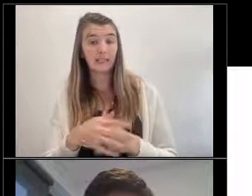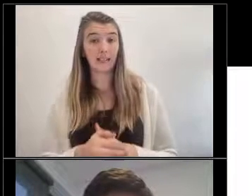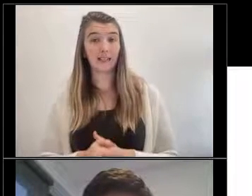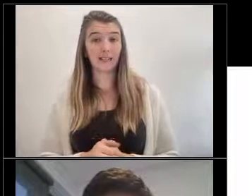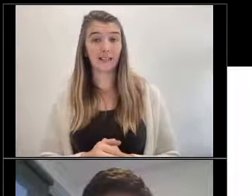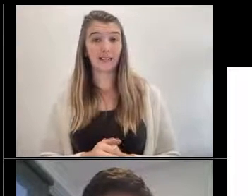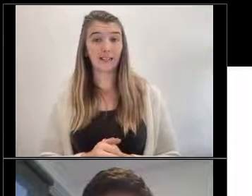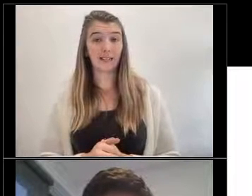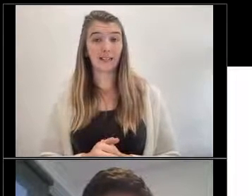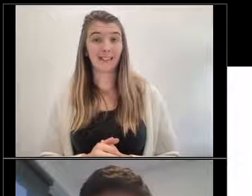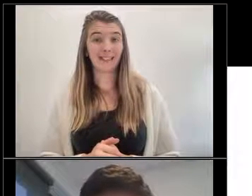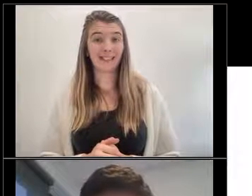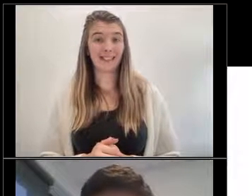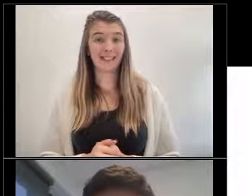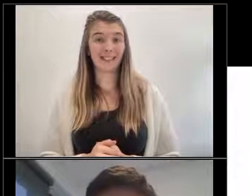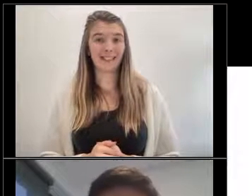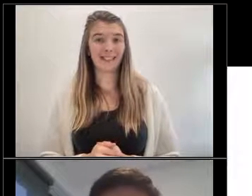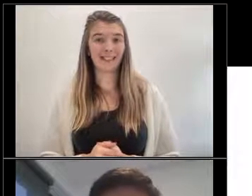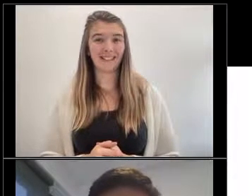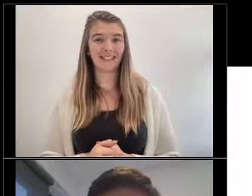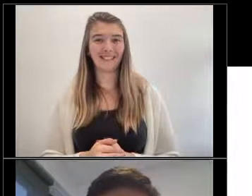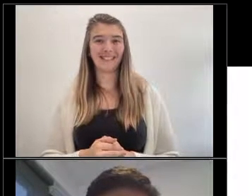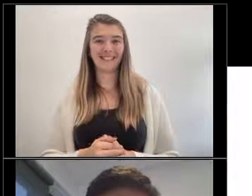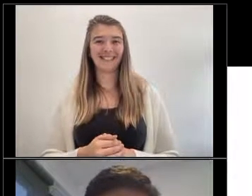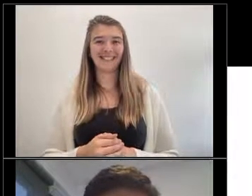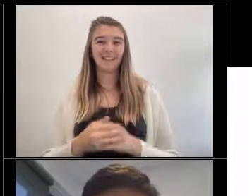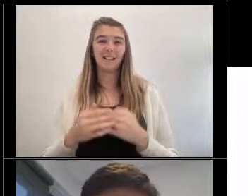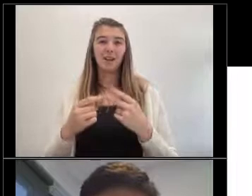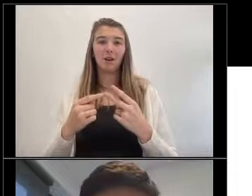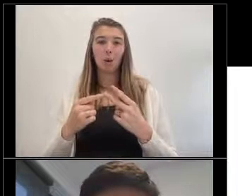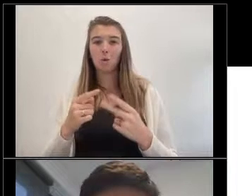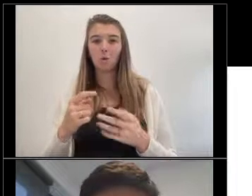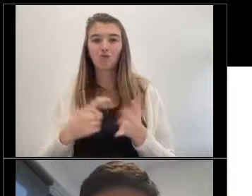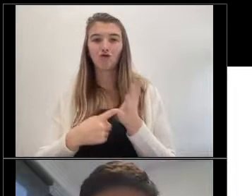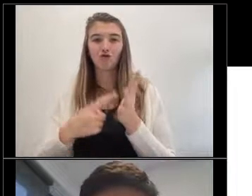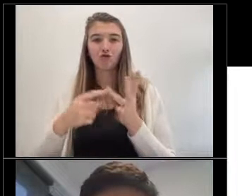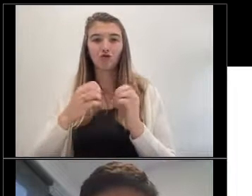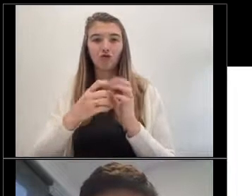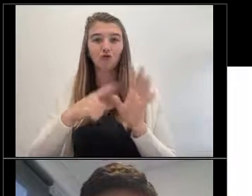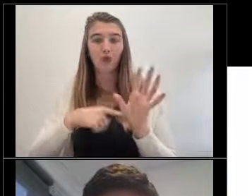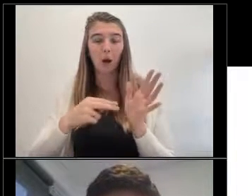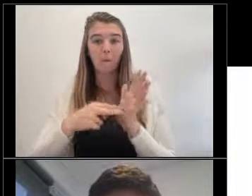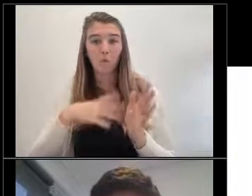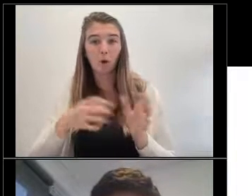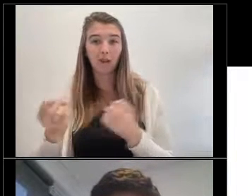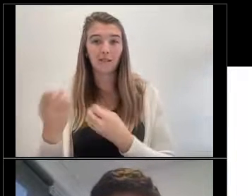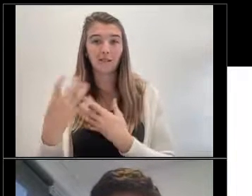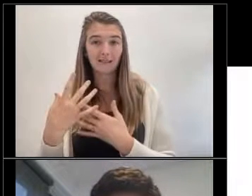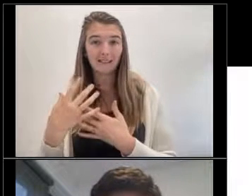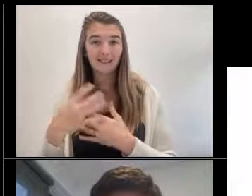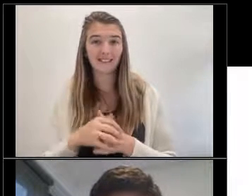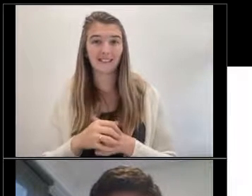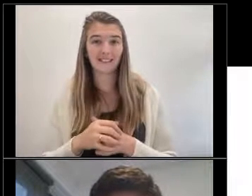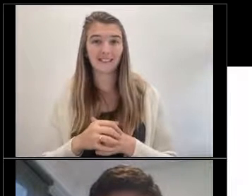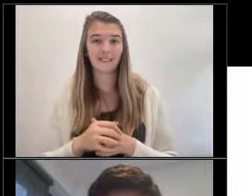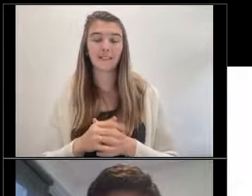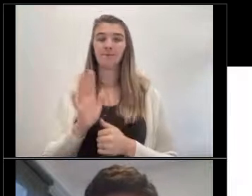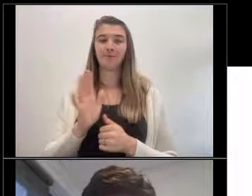No, we've got another one here, which is more. Oh, sorry, Robin, were you coming in there? No, it's okay. I was just going to say